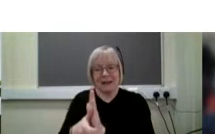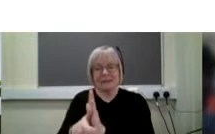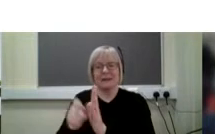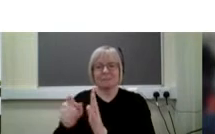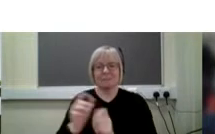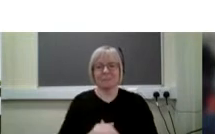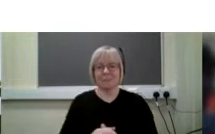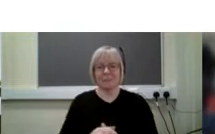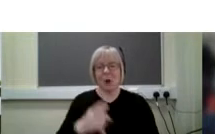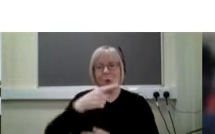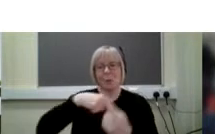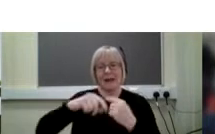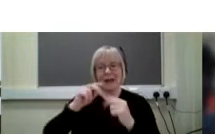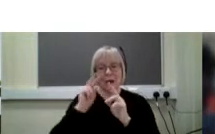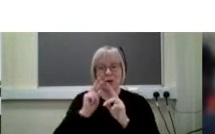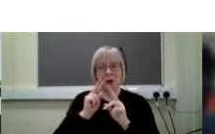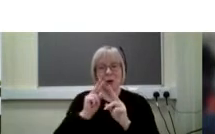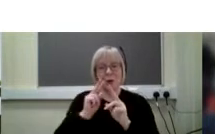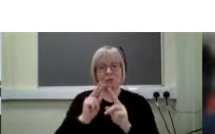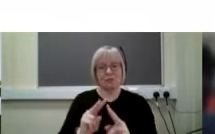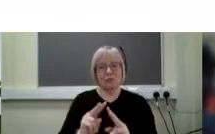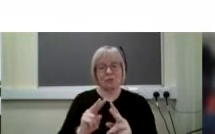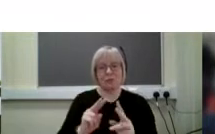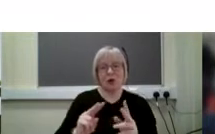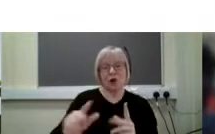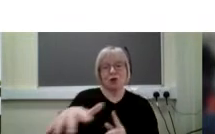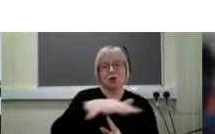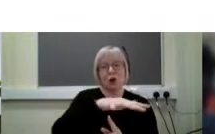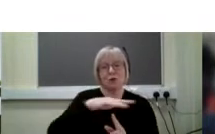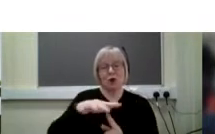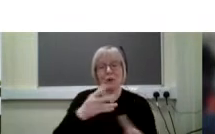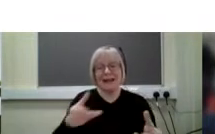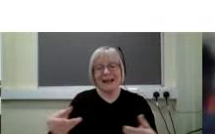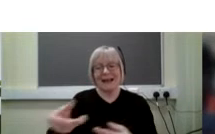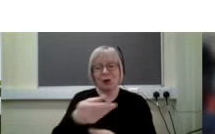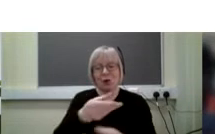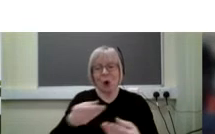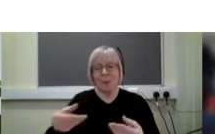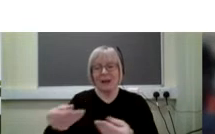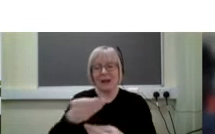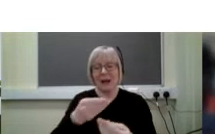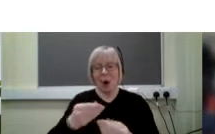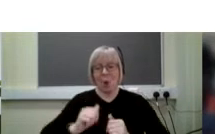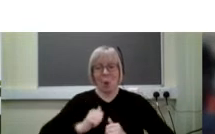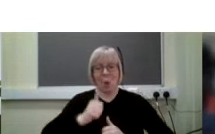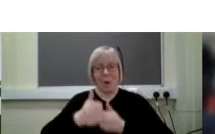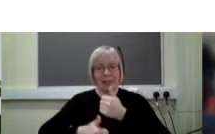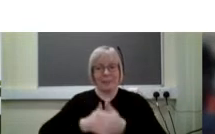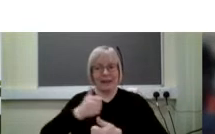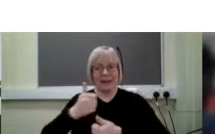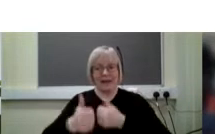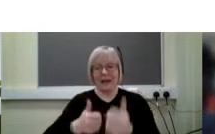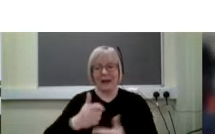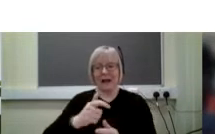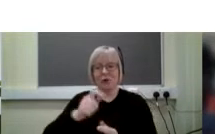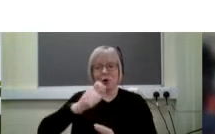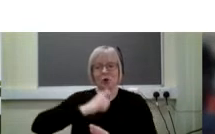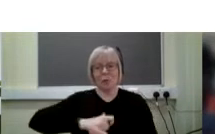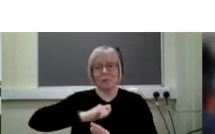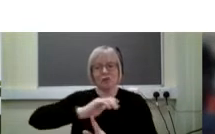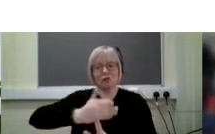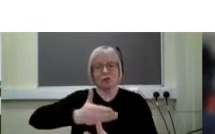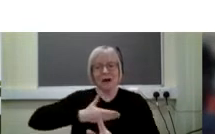looked specifically at socioeconomic well-being and human rights related experiences